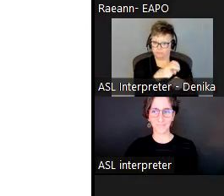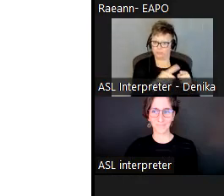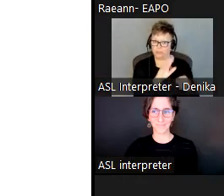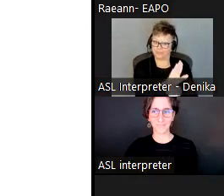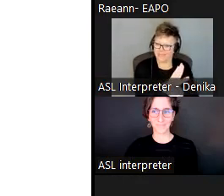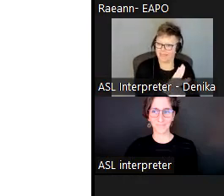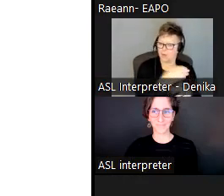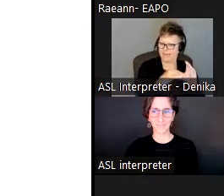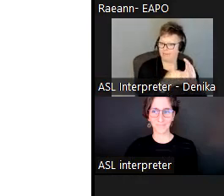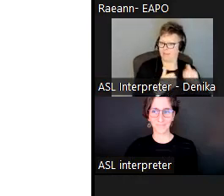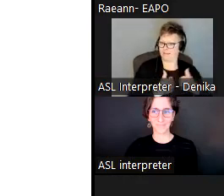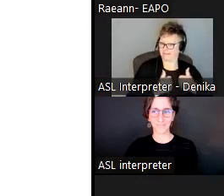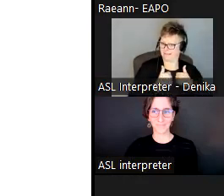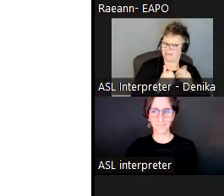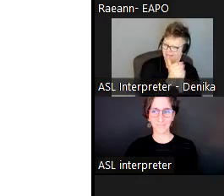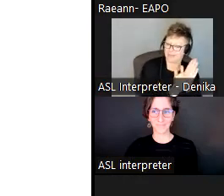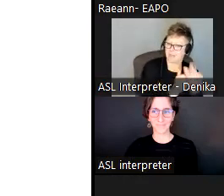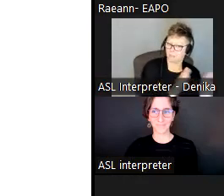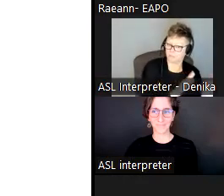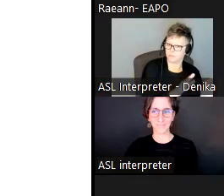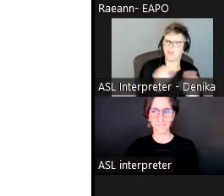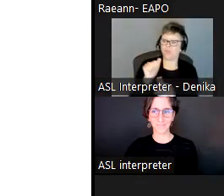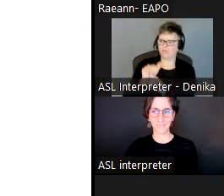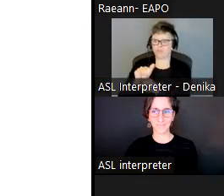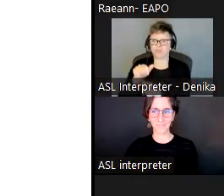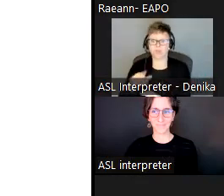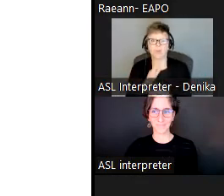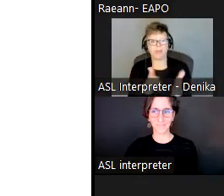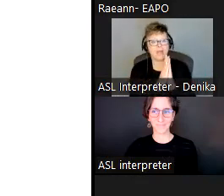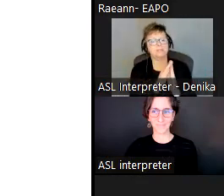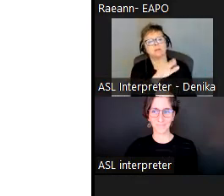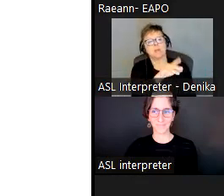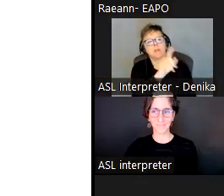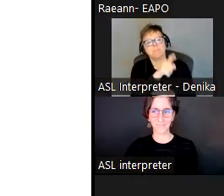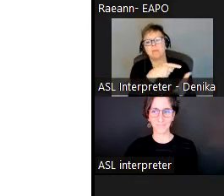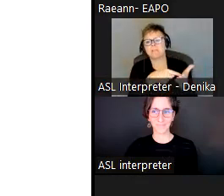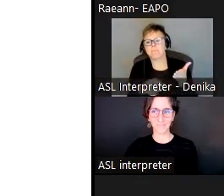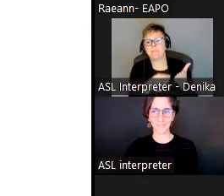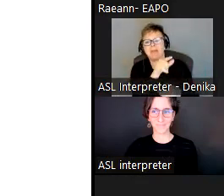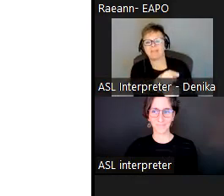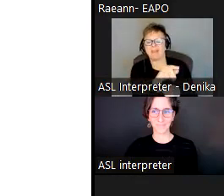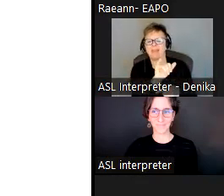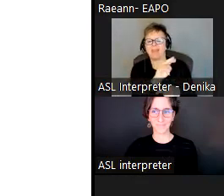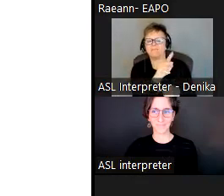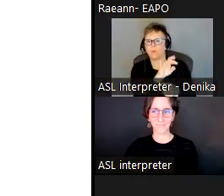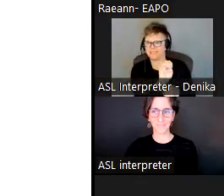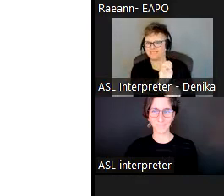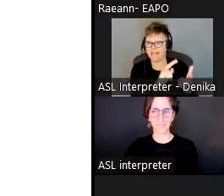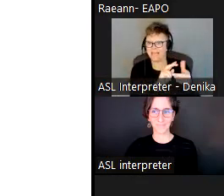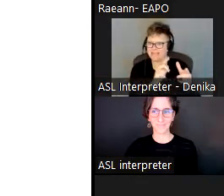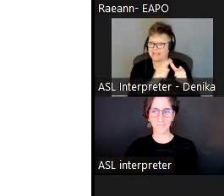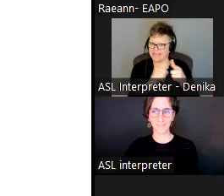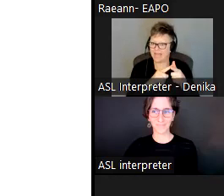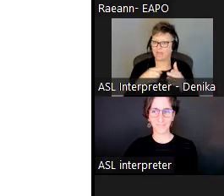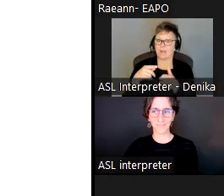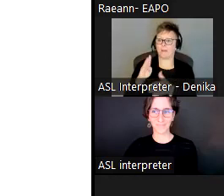Fraudsters usually ask the receiver to pay an outstanding invoice and have their bank account changed. They may